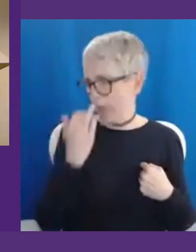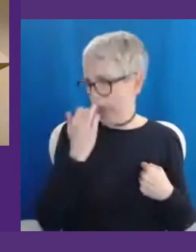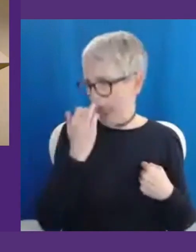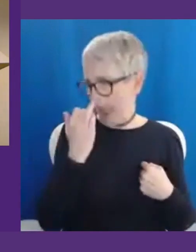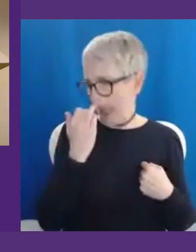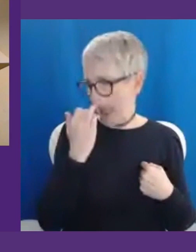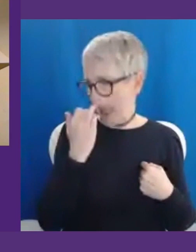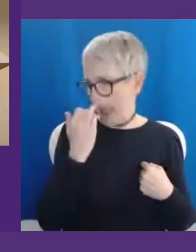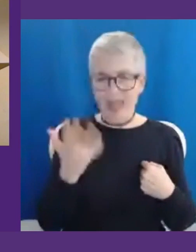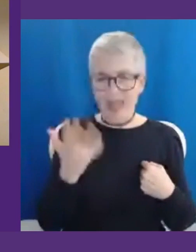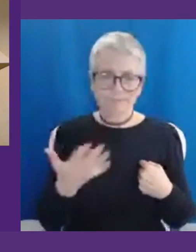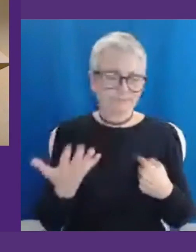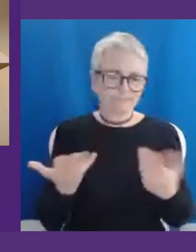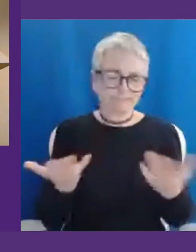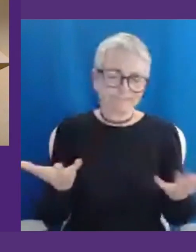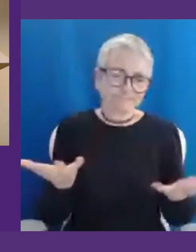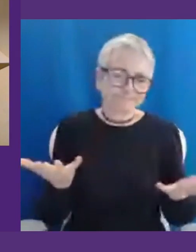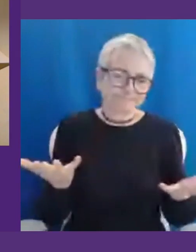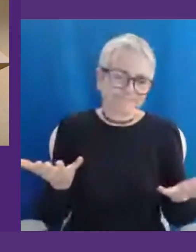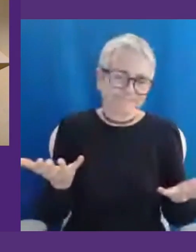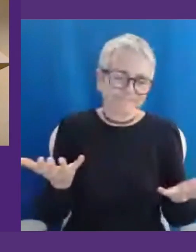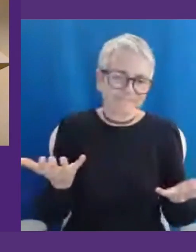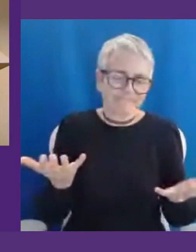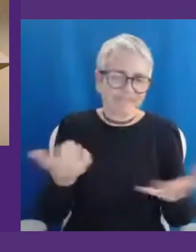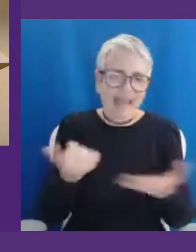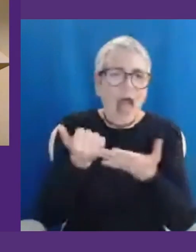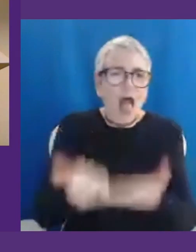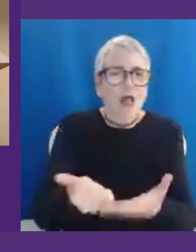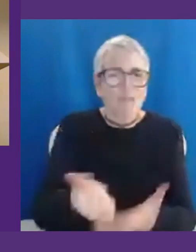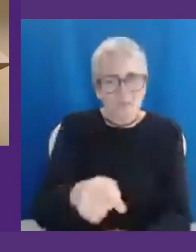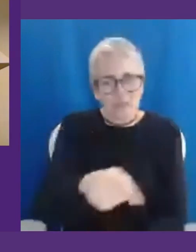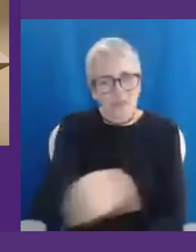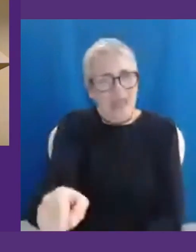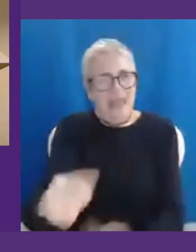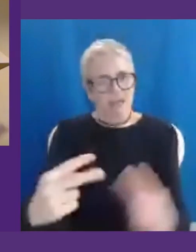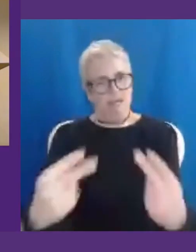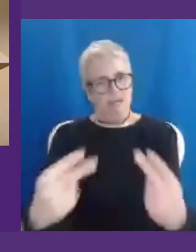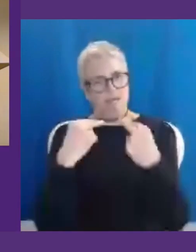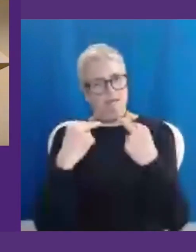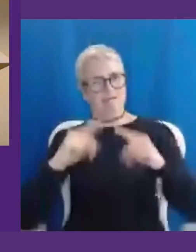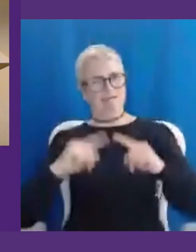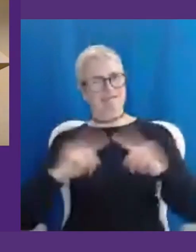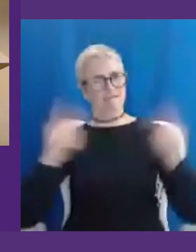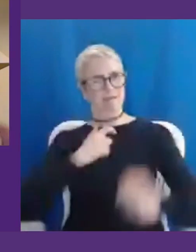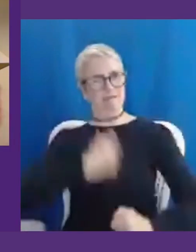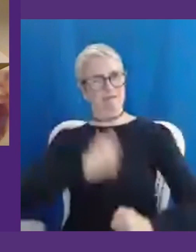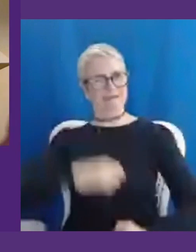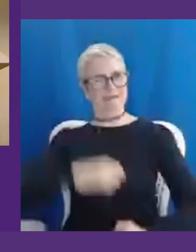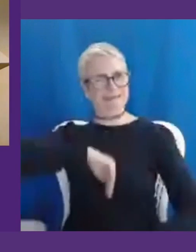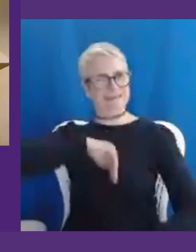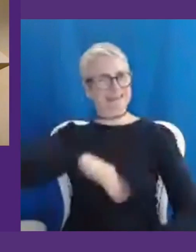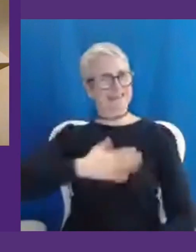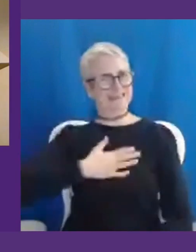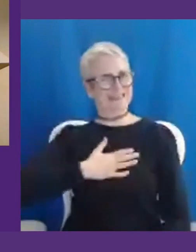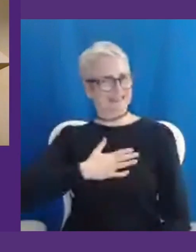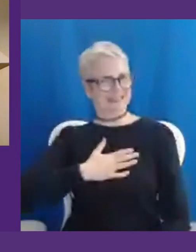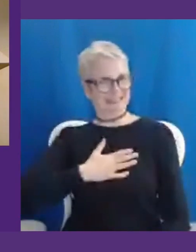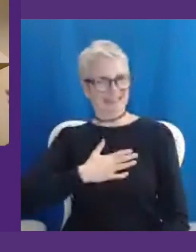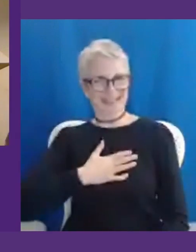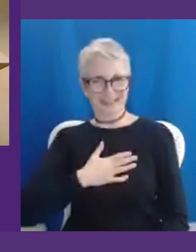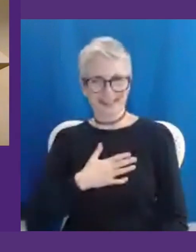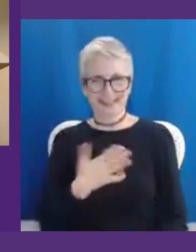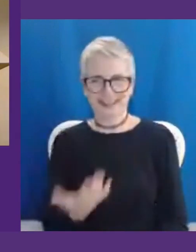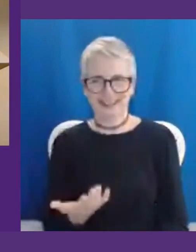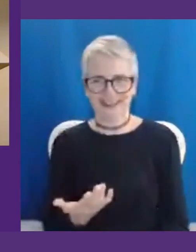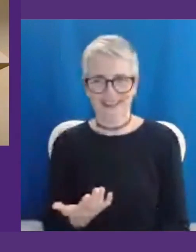person behind the different packaging. And ultimately, I think we're all a bit wobbly. I